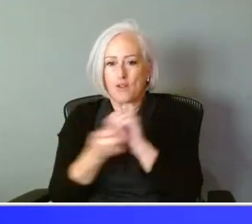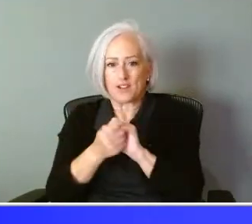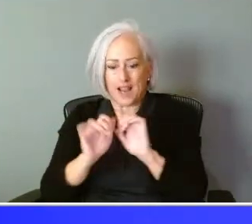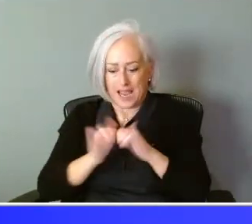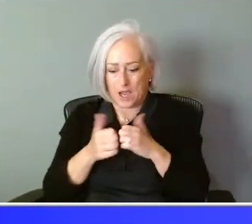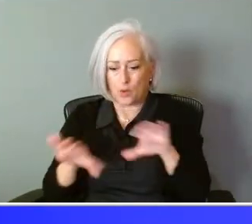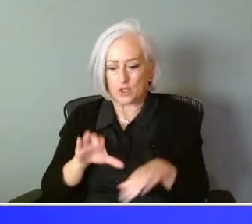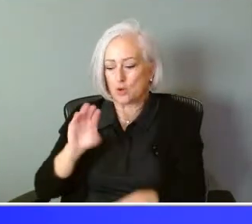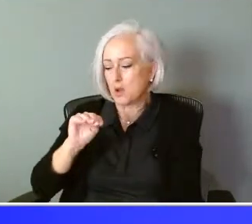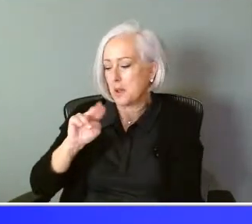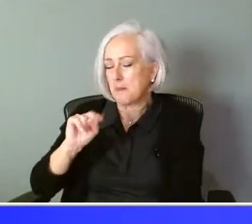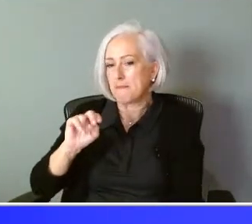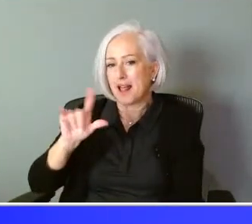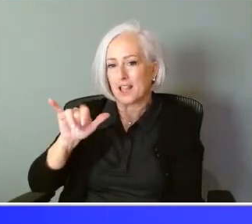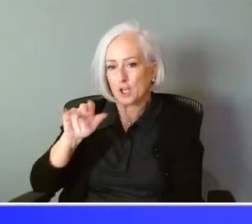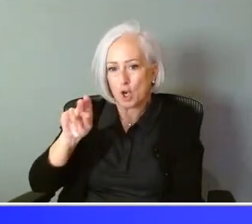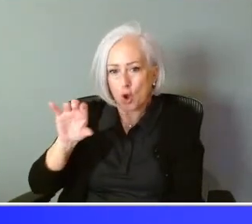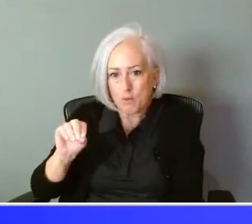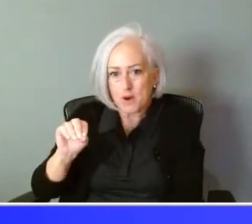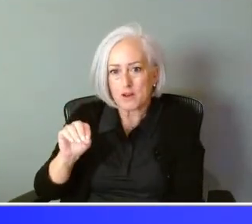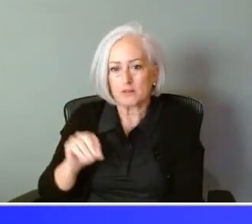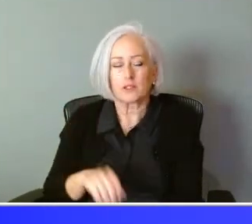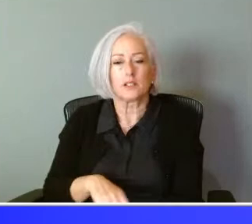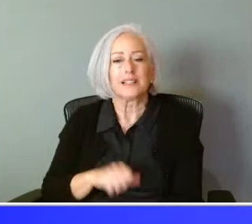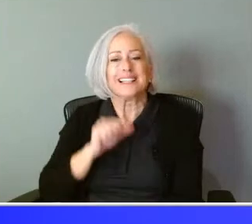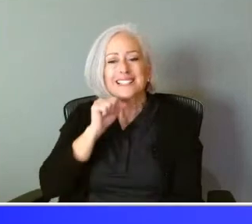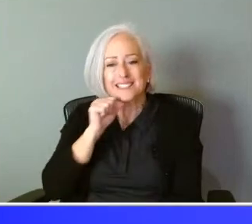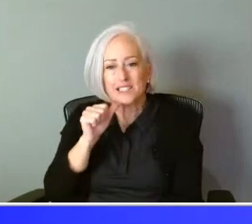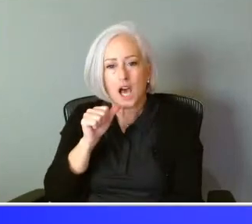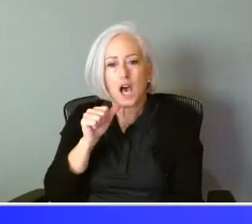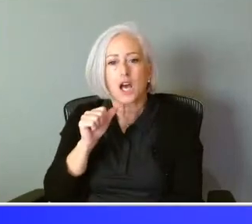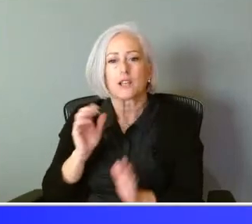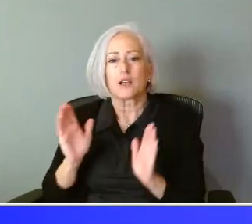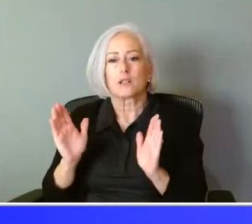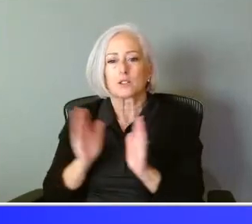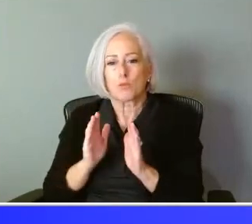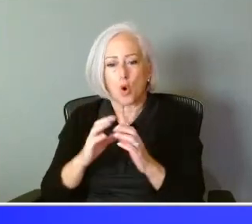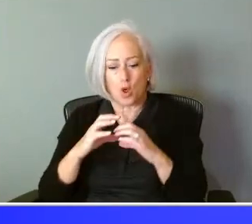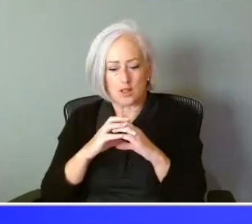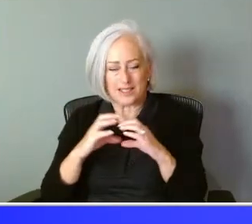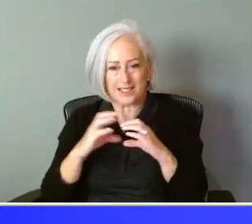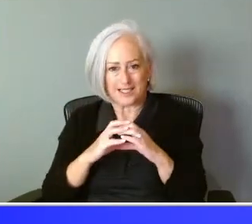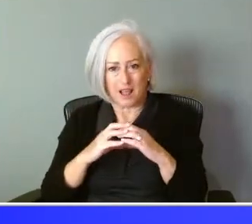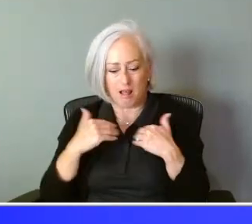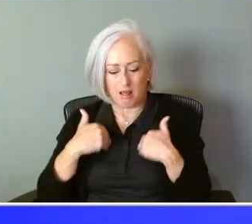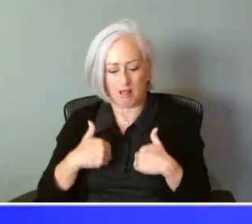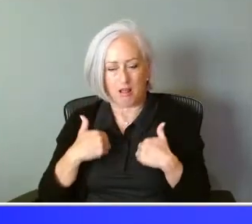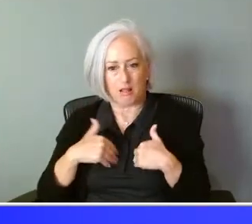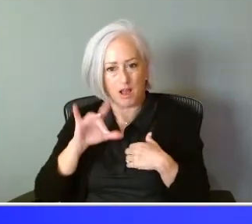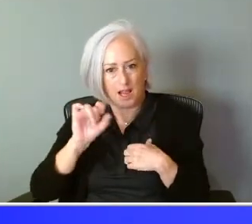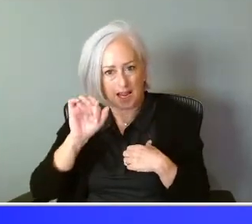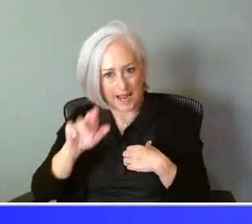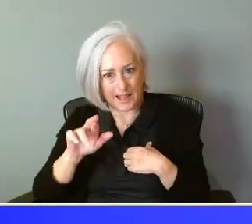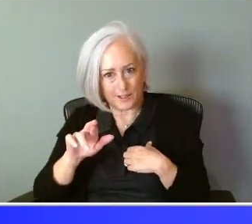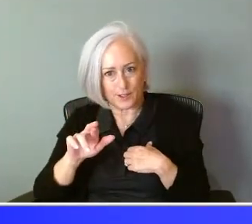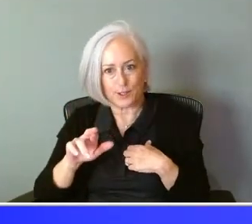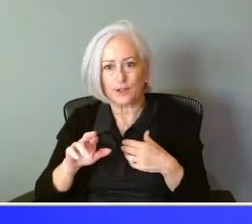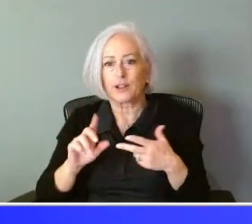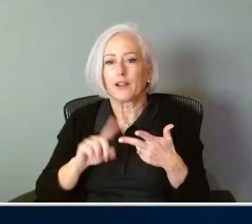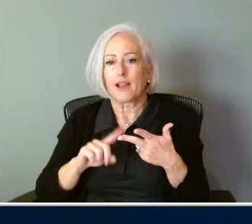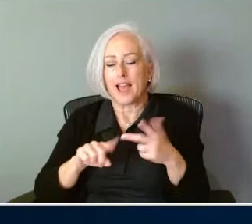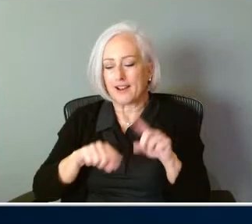of non-small cell lung cancer, and a number of forms of leukemia and